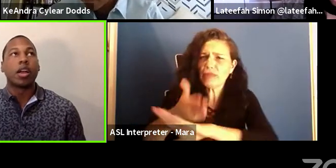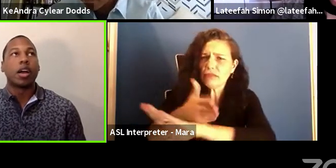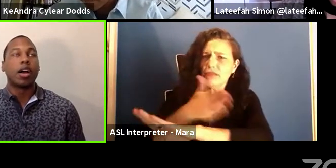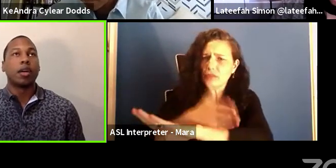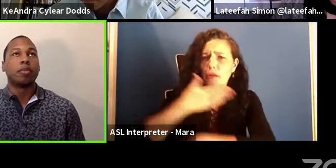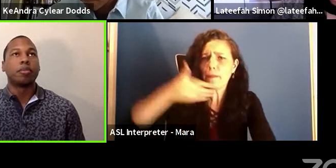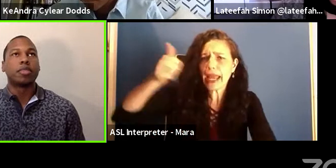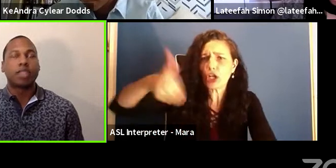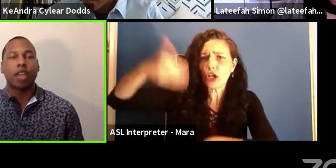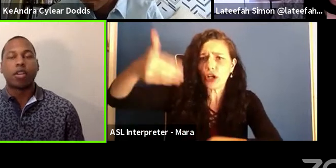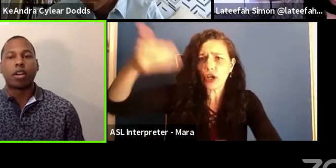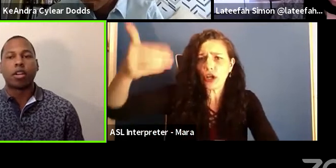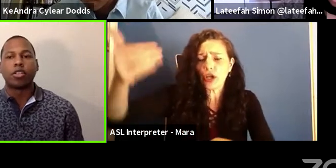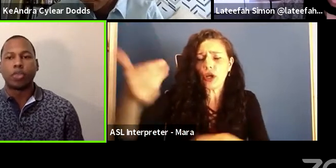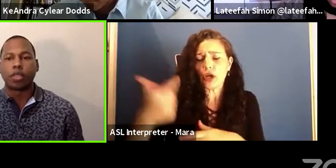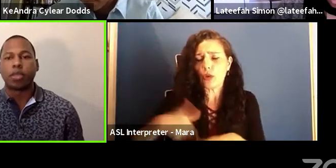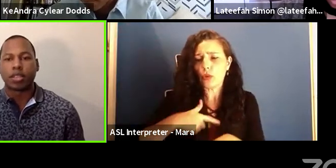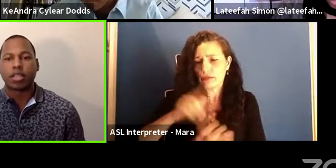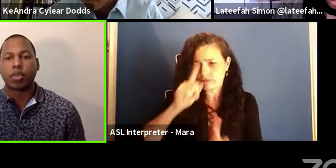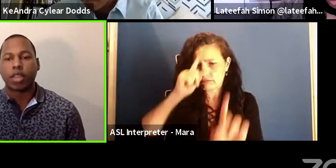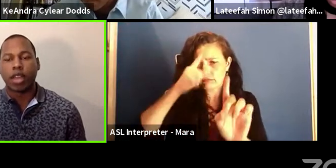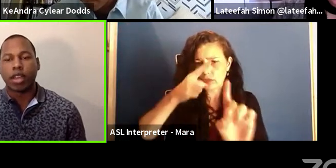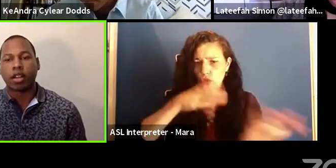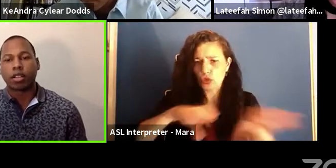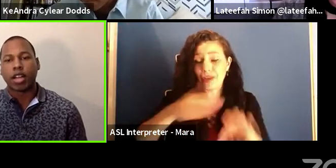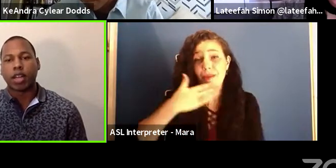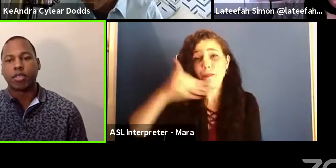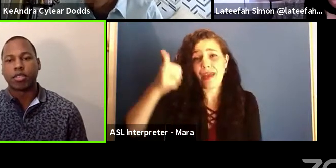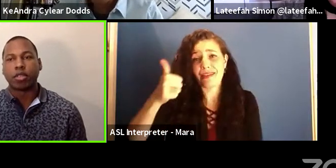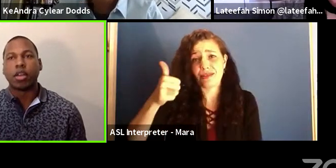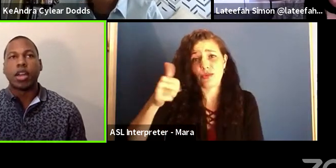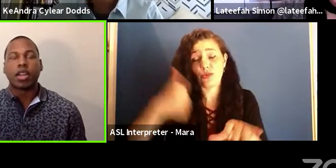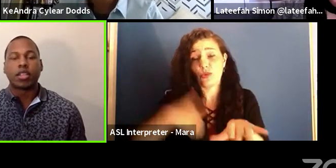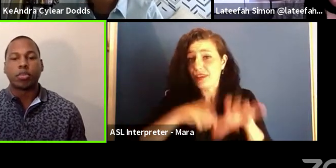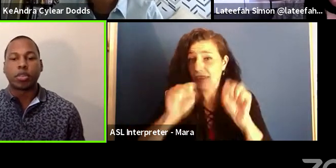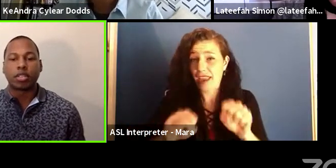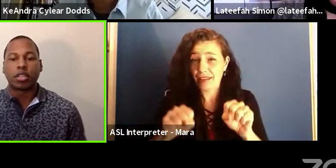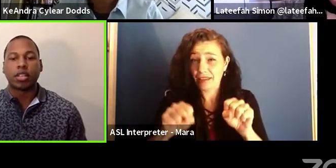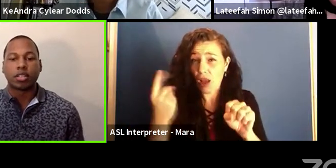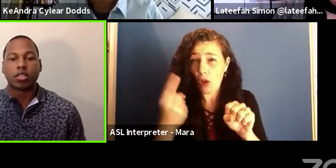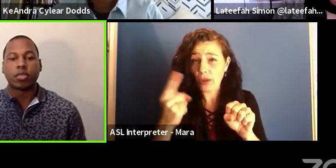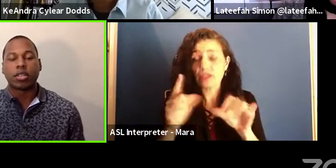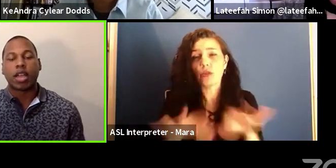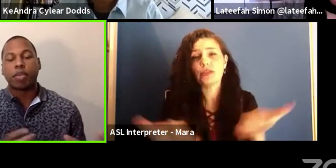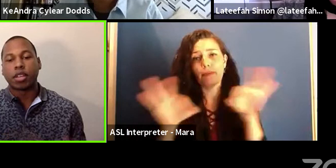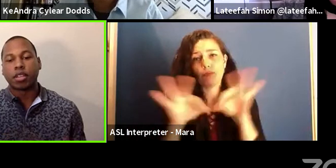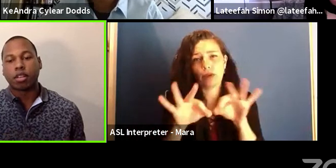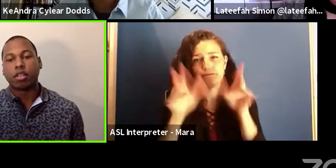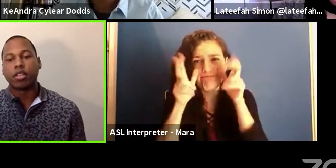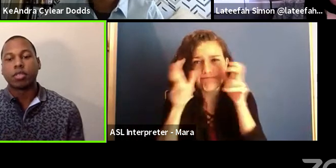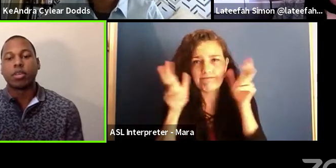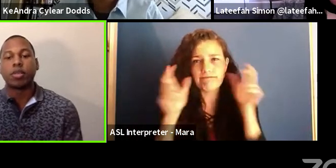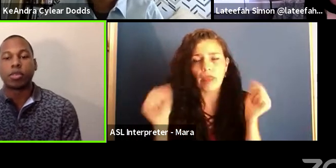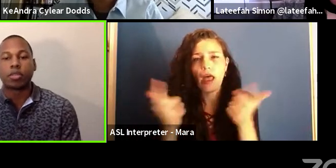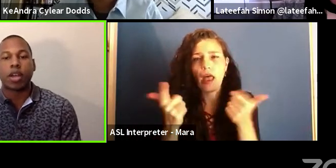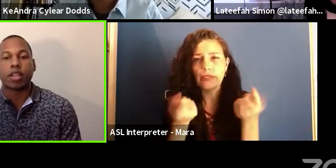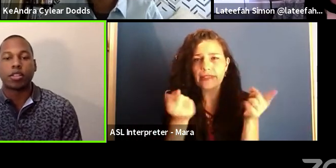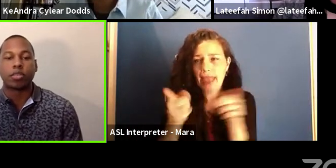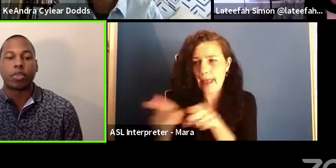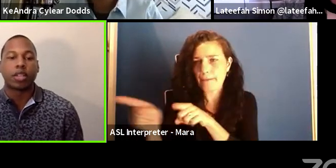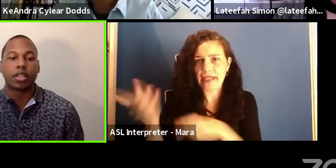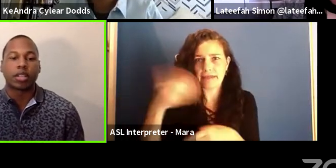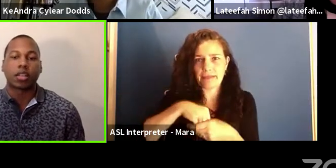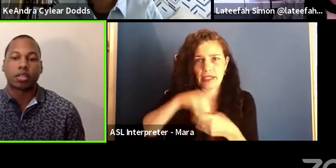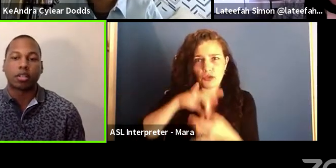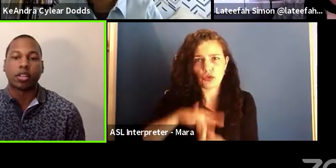we're set on doing the best that we can at all times. And so it's important to listen to what's happening internally to be able to respond